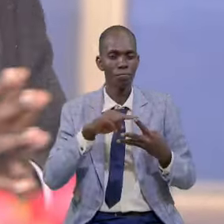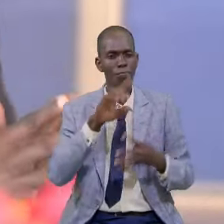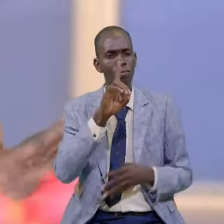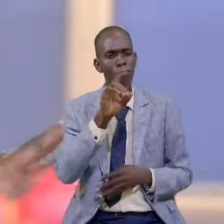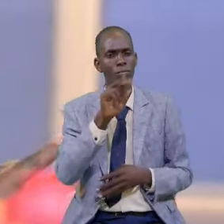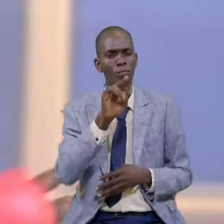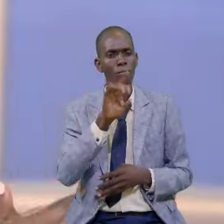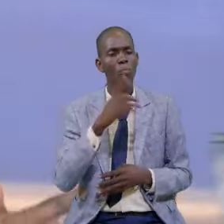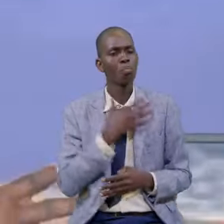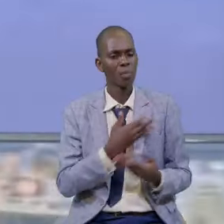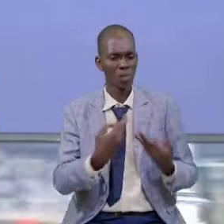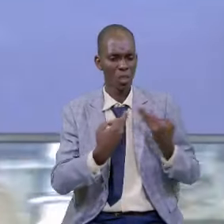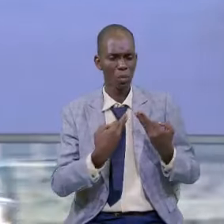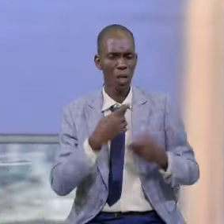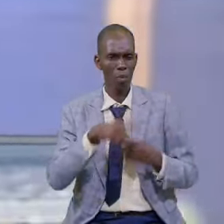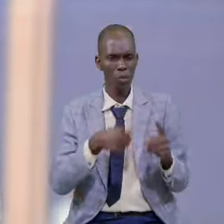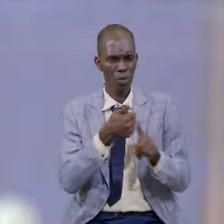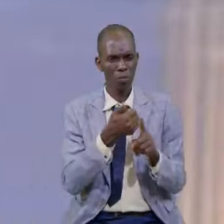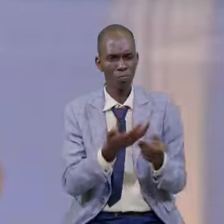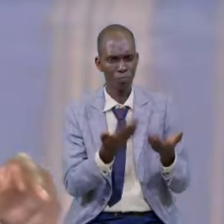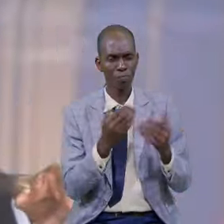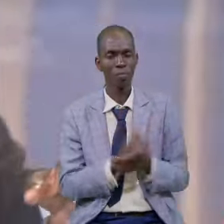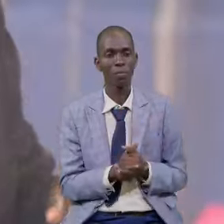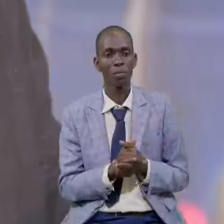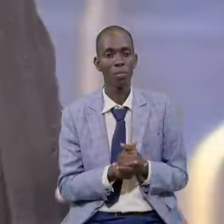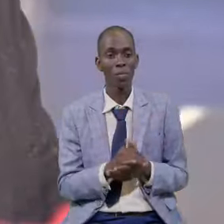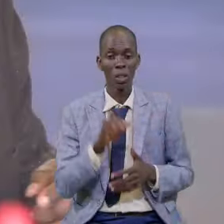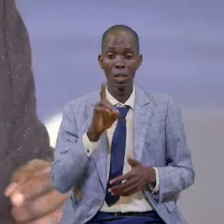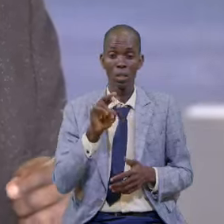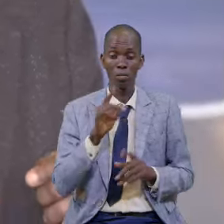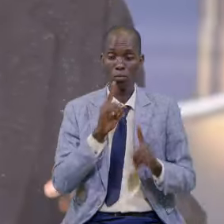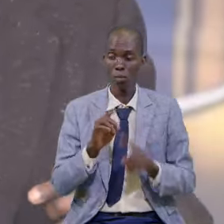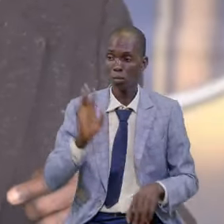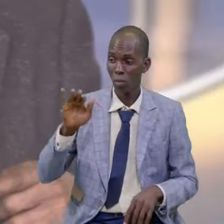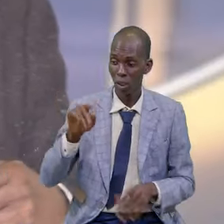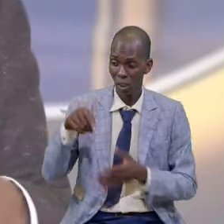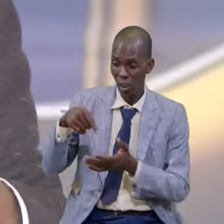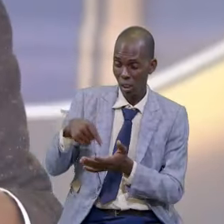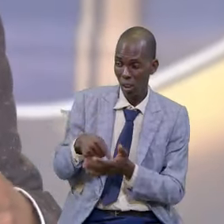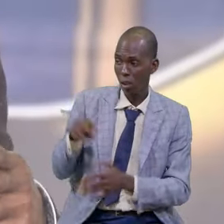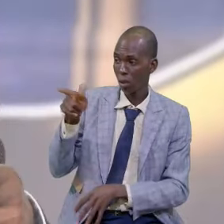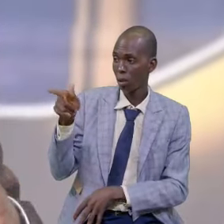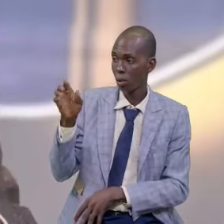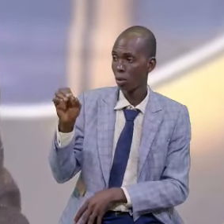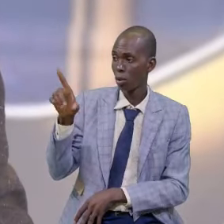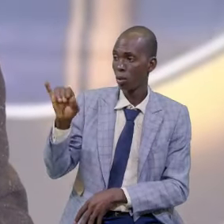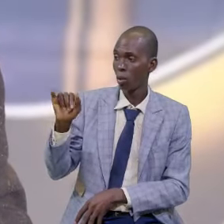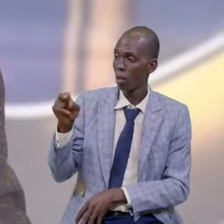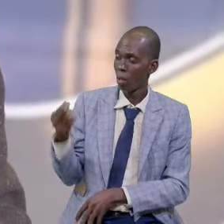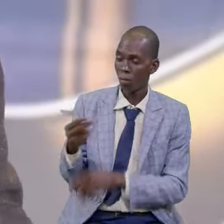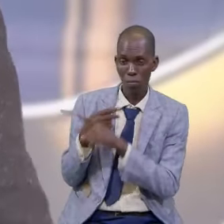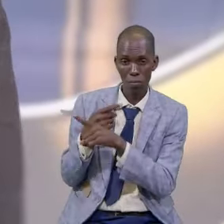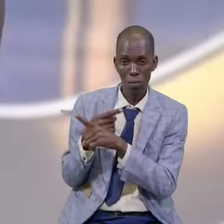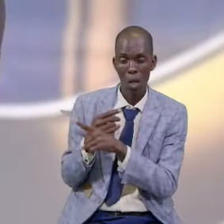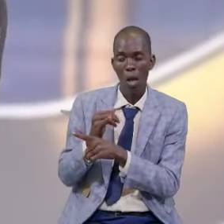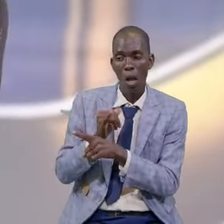He says, this Goliath, he didn't say, I may. He didn't say, perhaps.